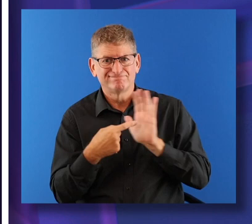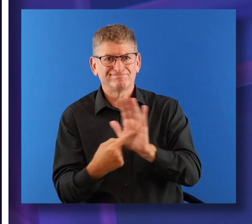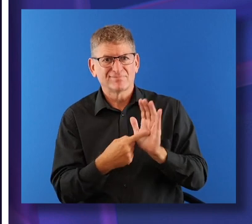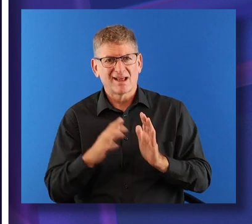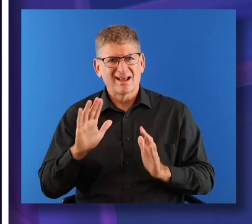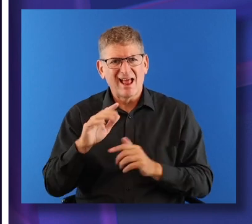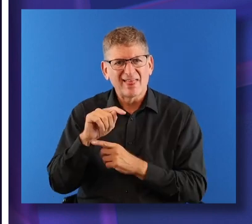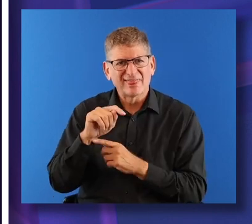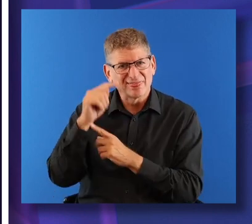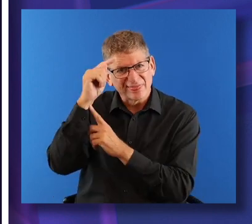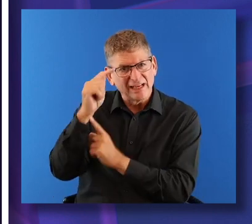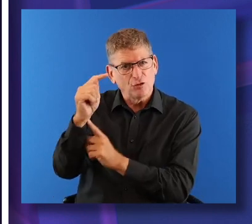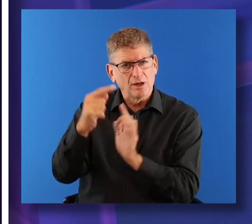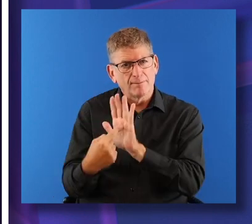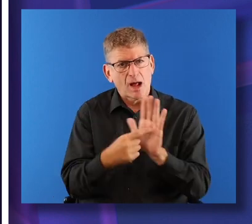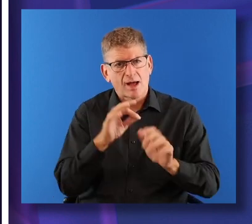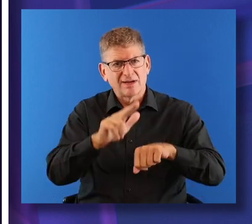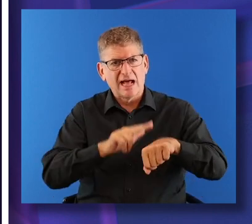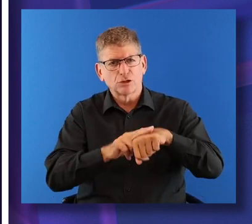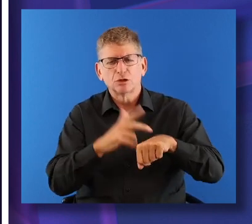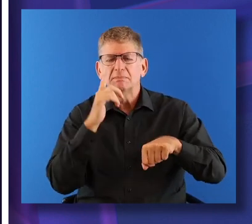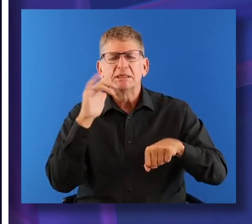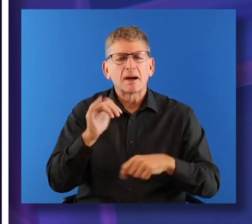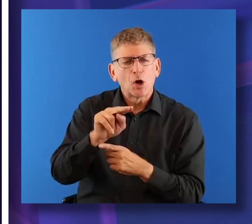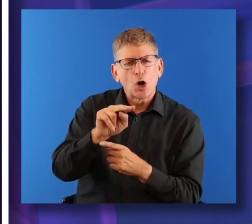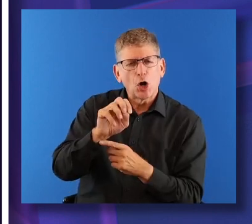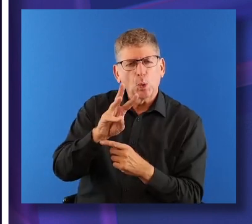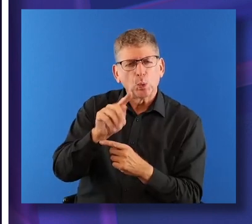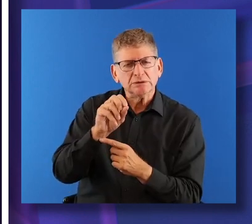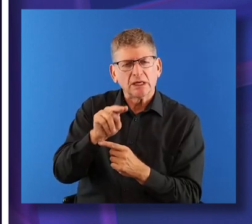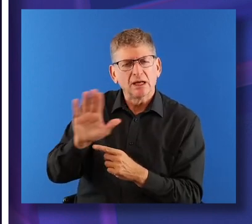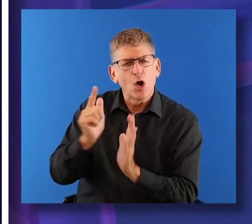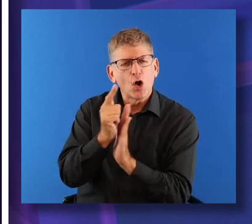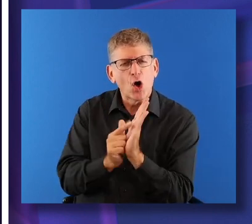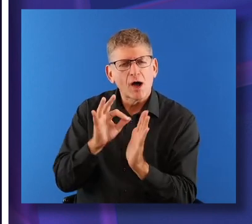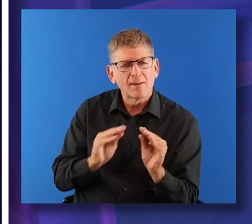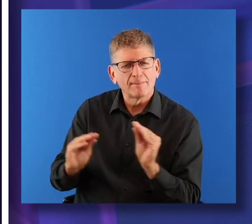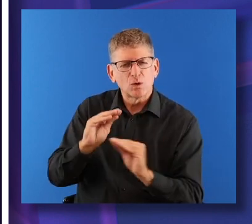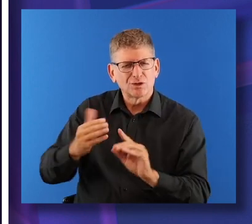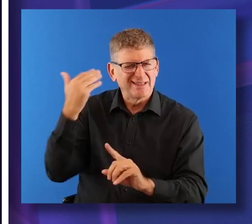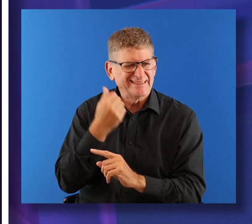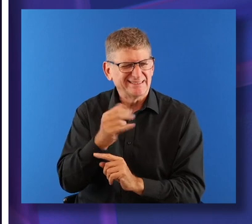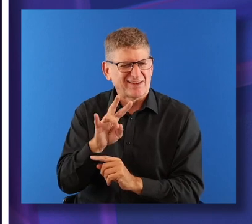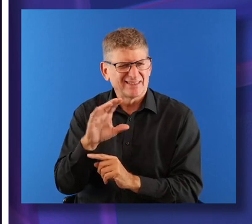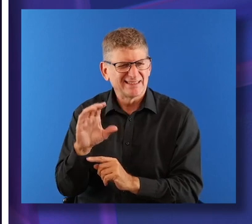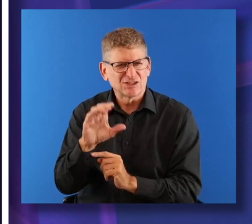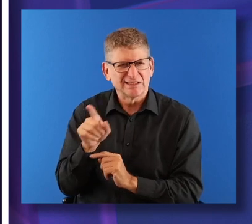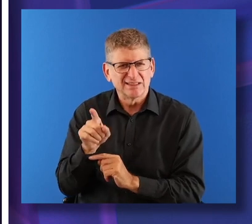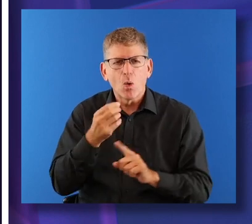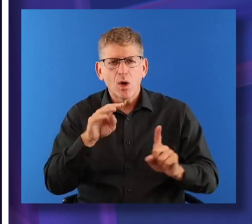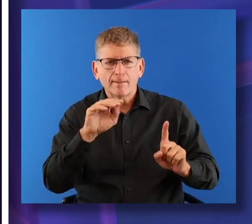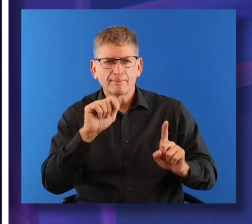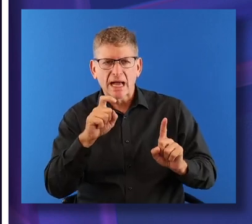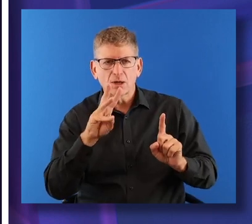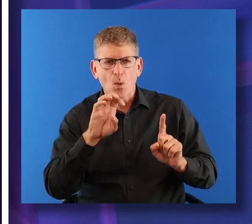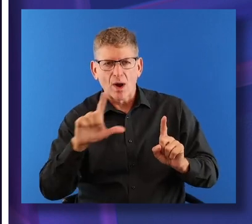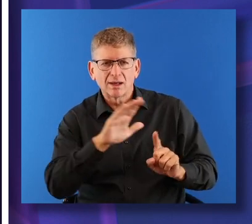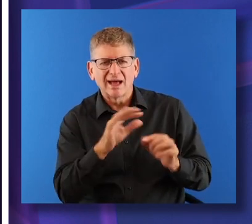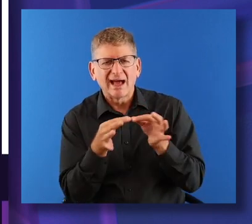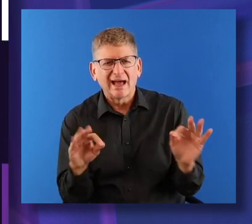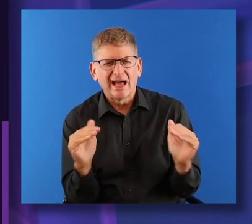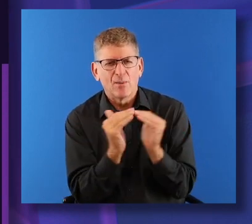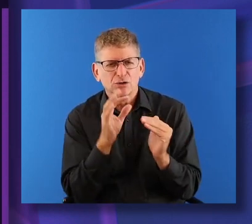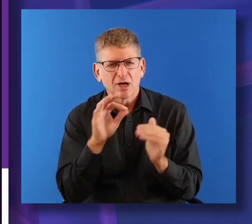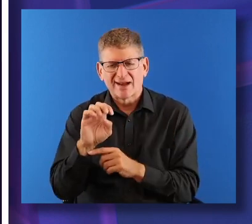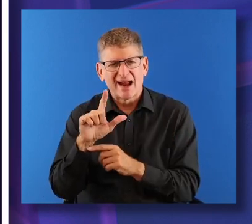Maxwell's equations of electrodynamics in the 19th century. These are generally expressed as ordinary or partial differential equations